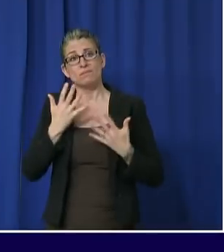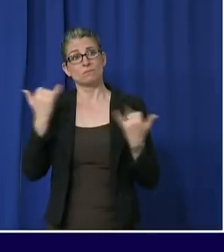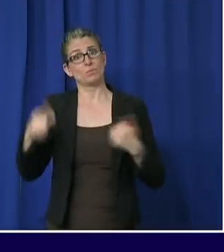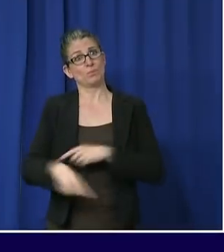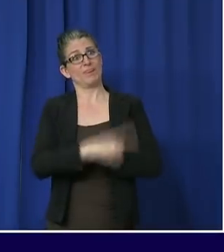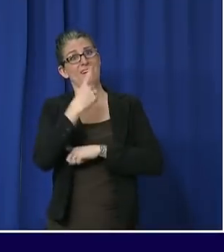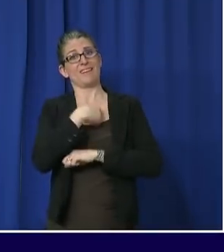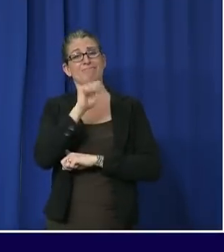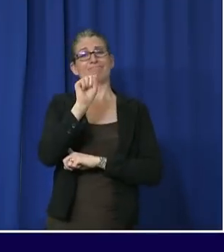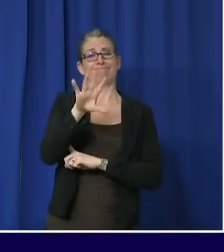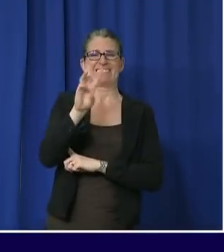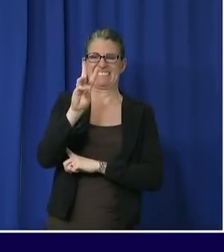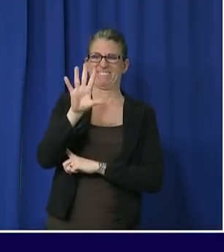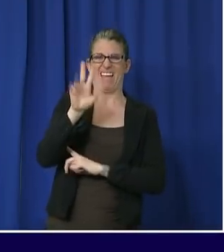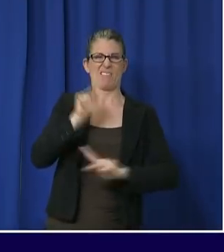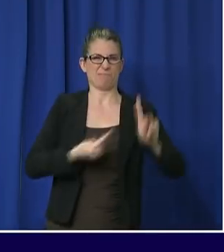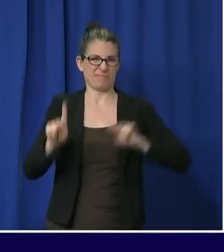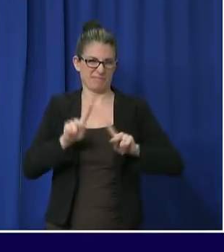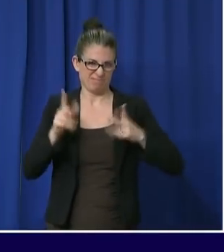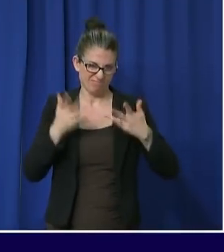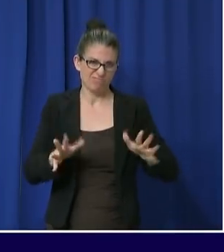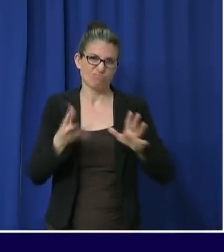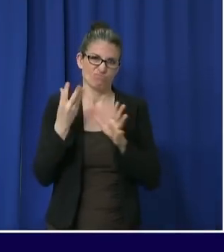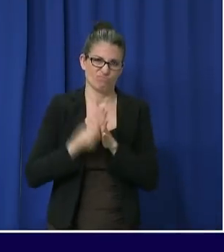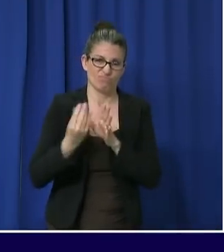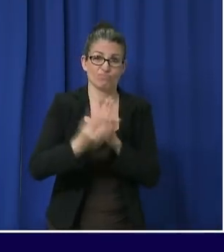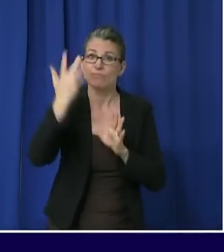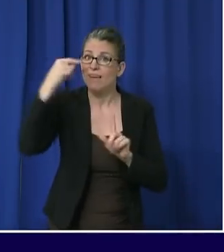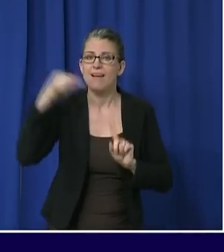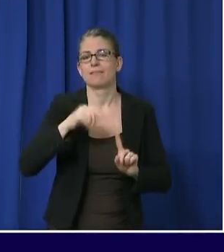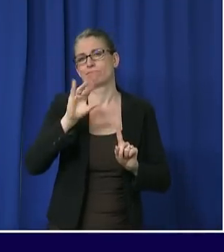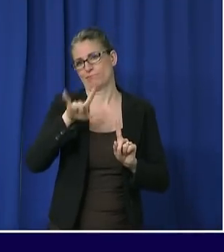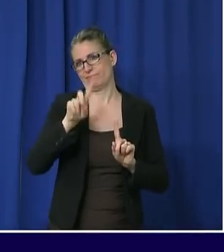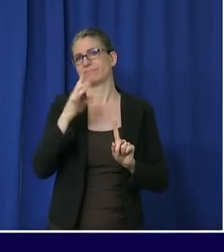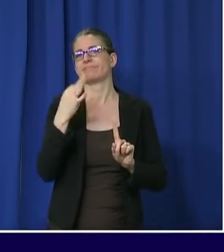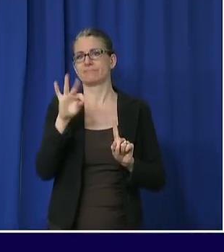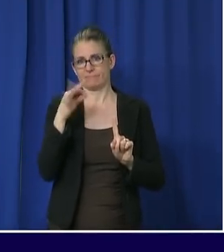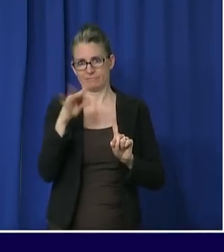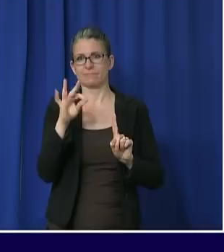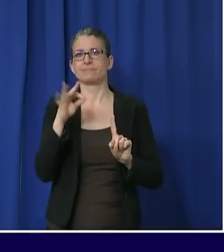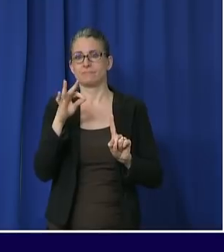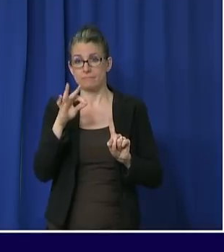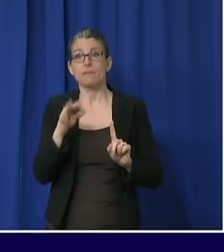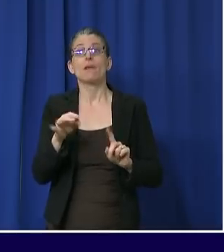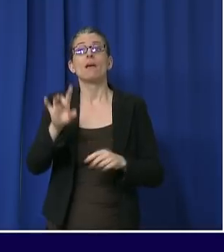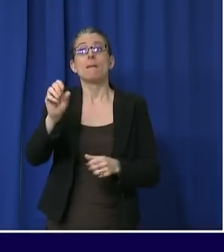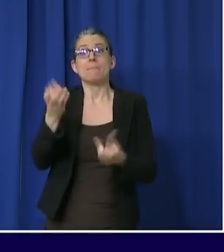with coronavirus, and 872 individuals who have recovered.